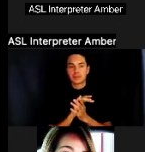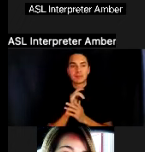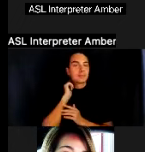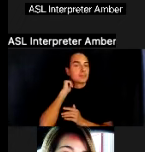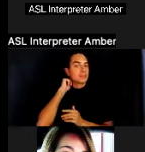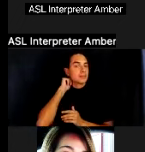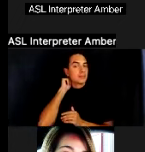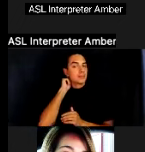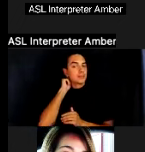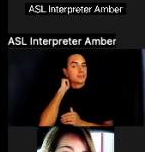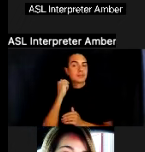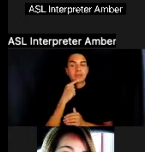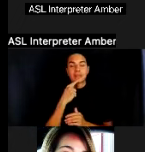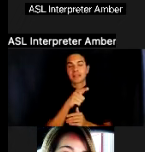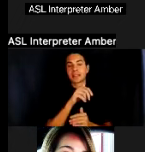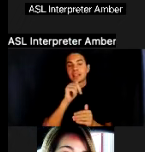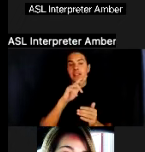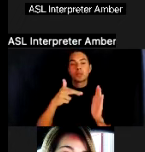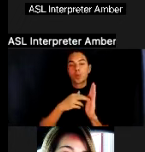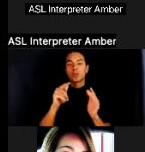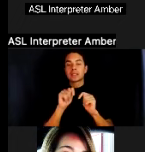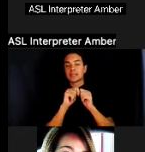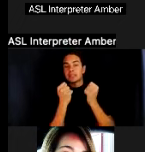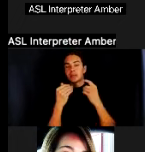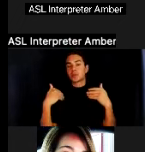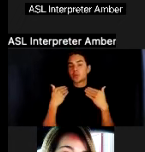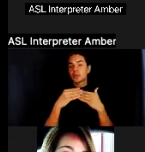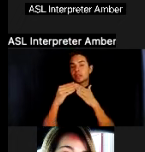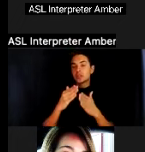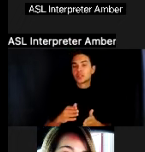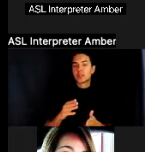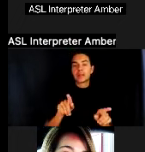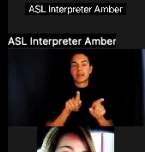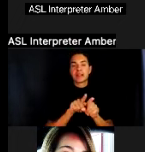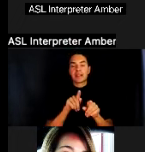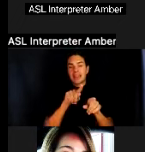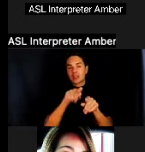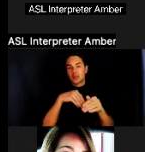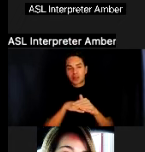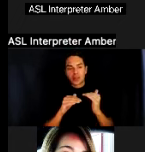a role of youth teen leadership, right, as an enter adulthood. Um,